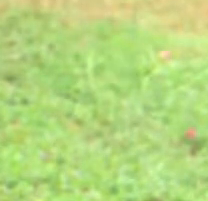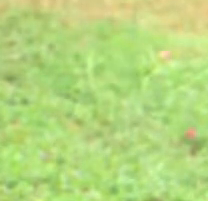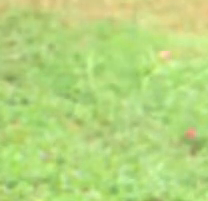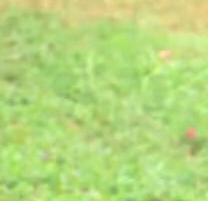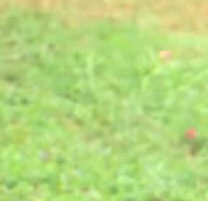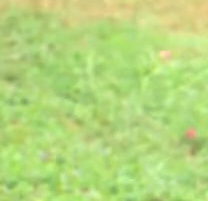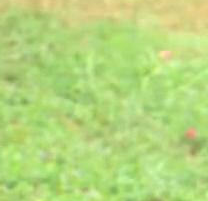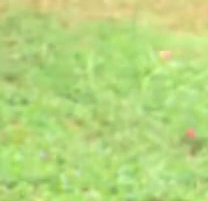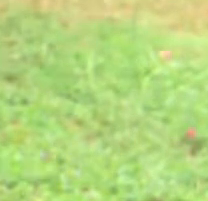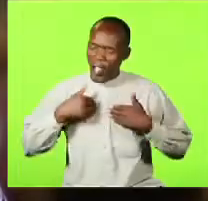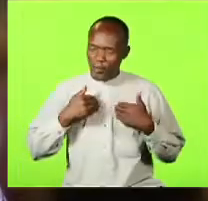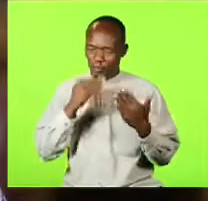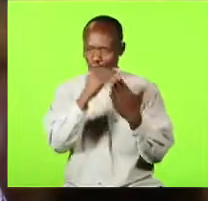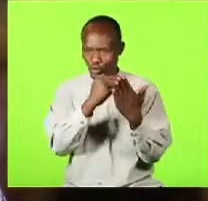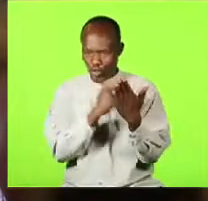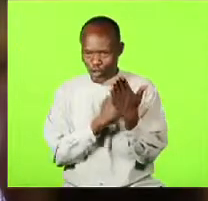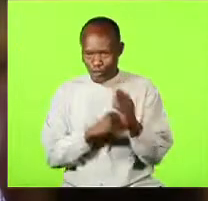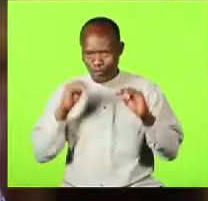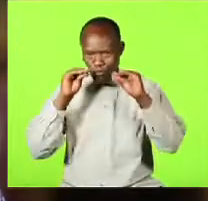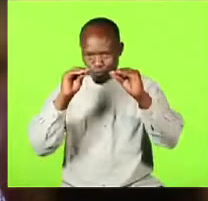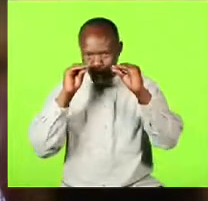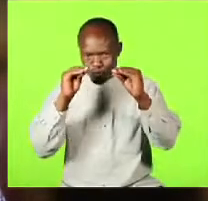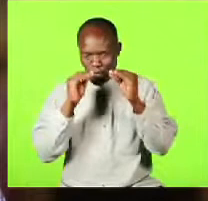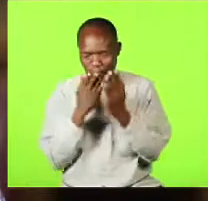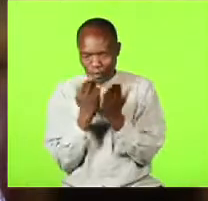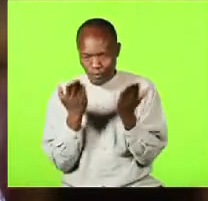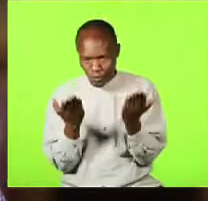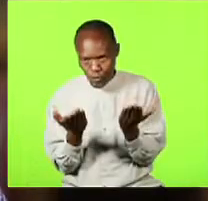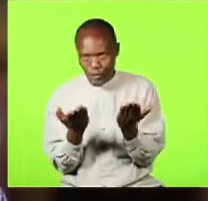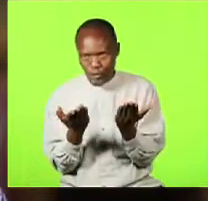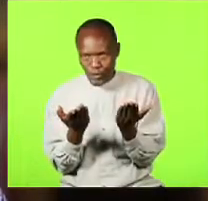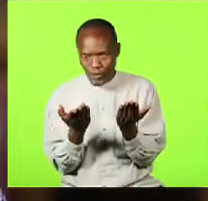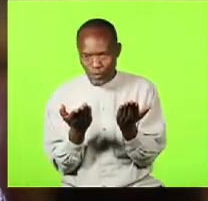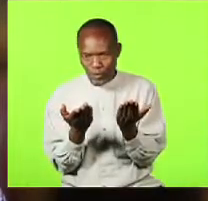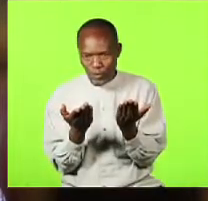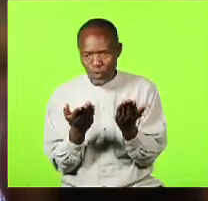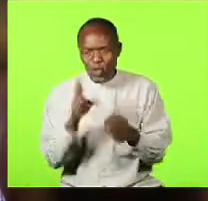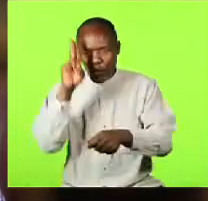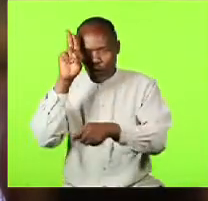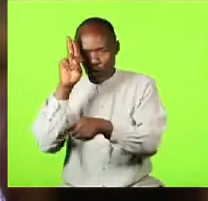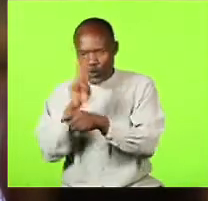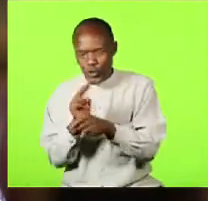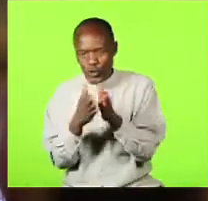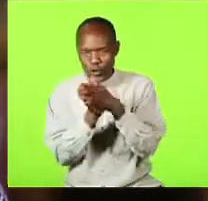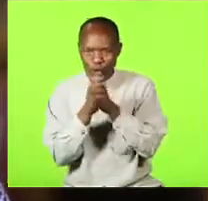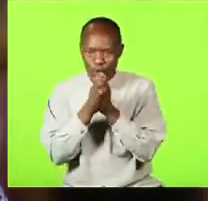my family life we have a program we have a training manual that uses